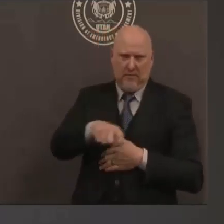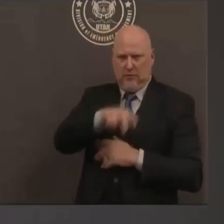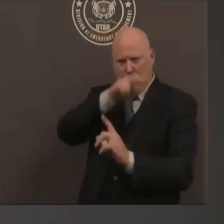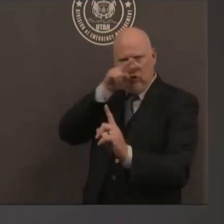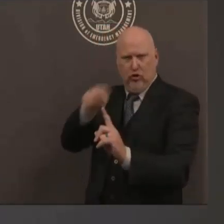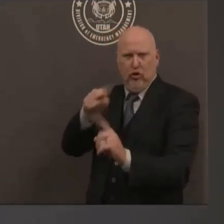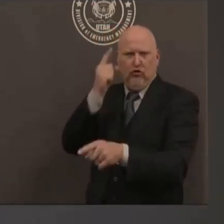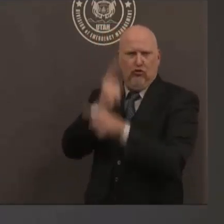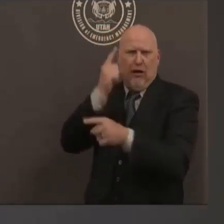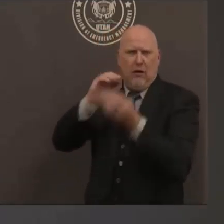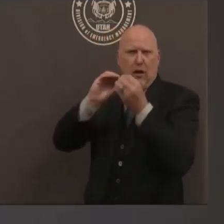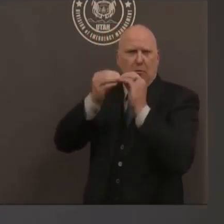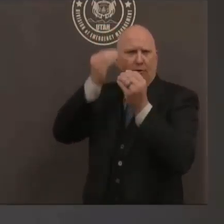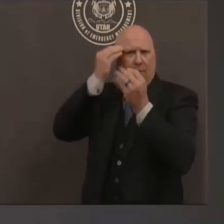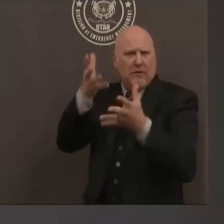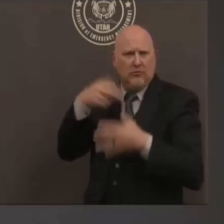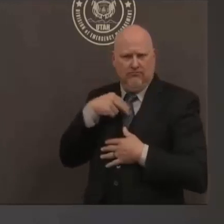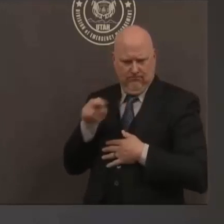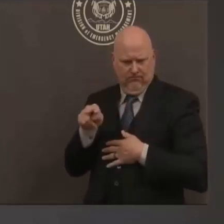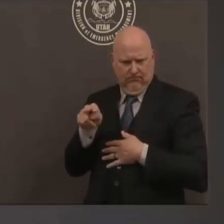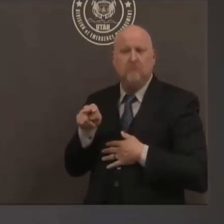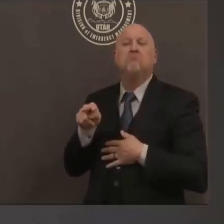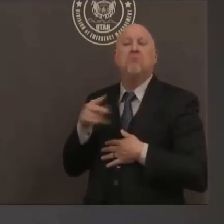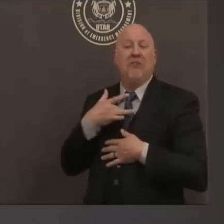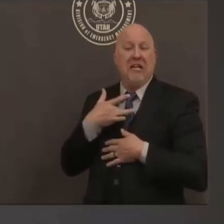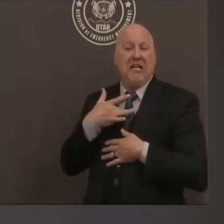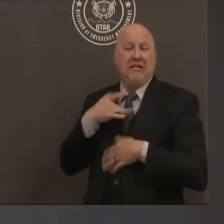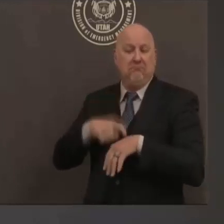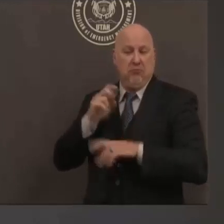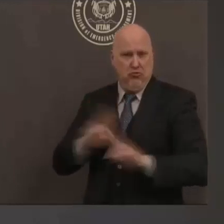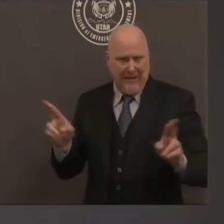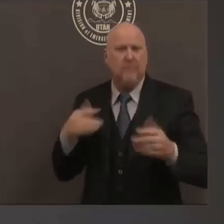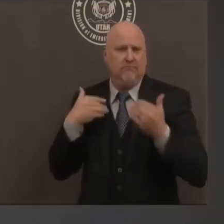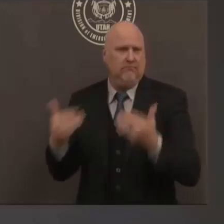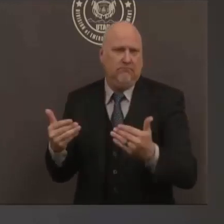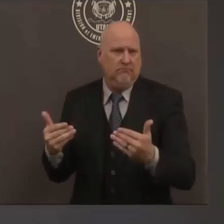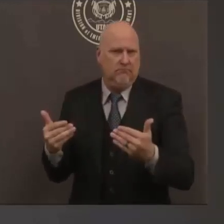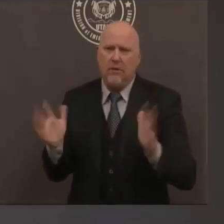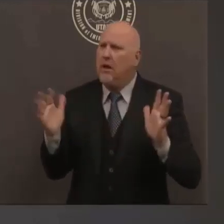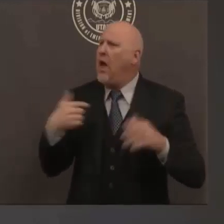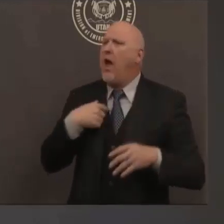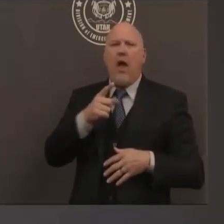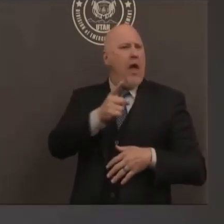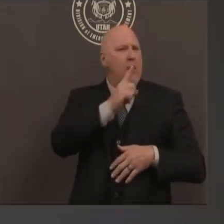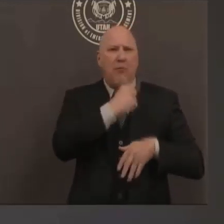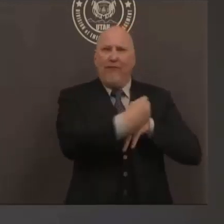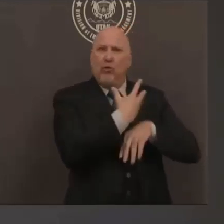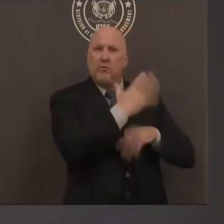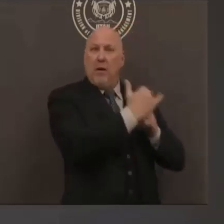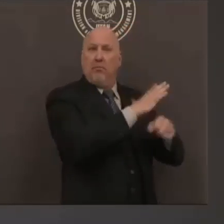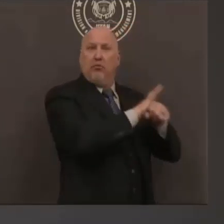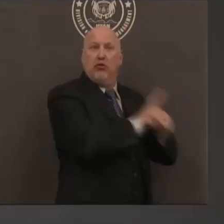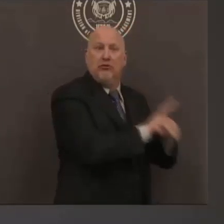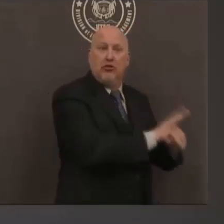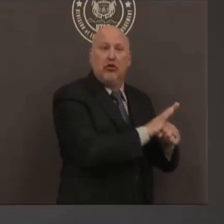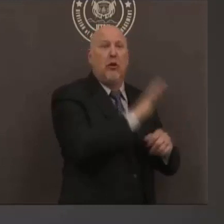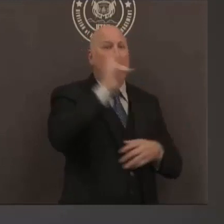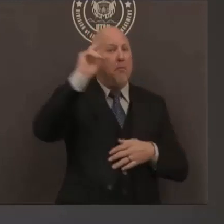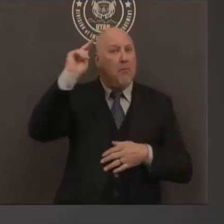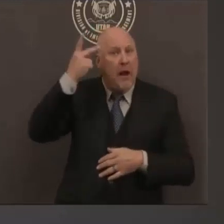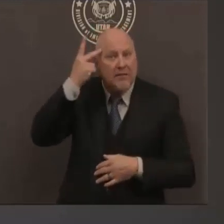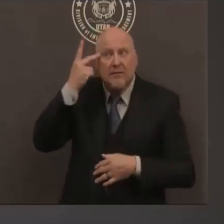which is what is going to help us make the decision. It's not anything else. As I mentioned, it's not because of politics. It's not because of some